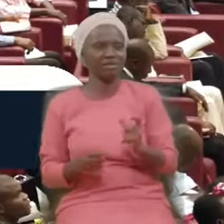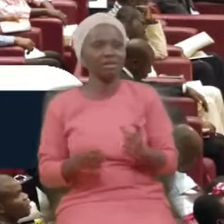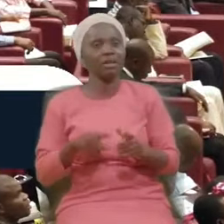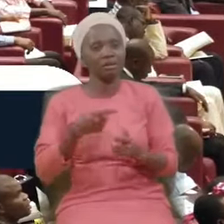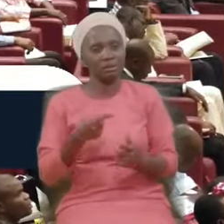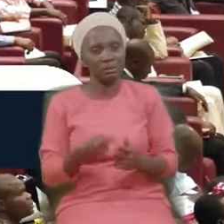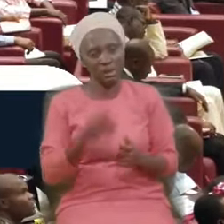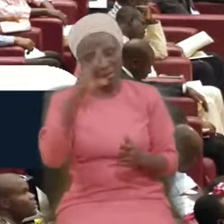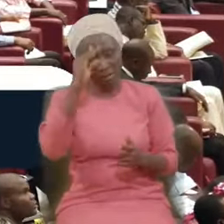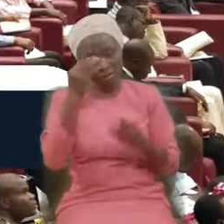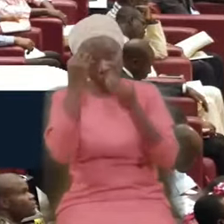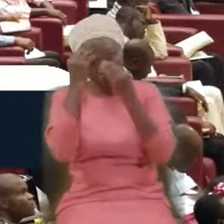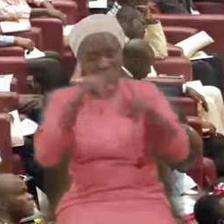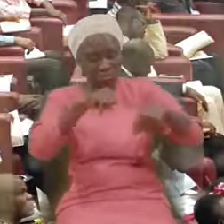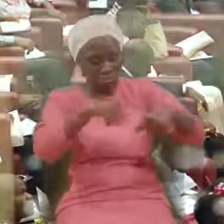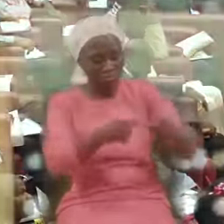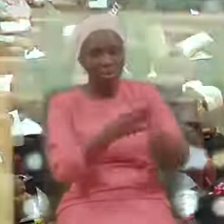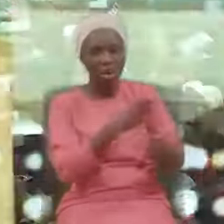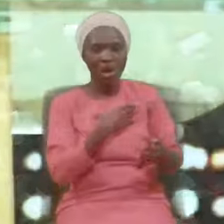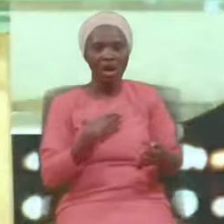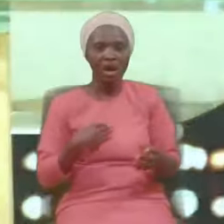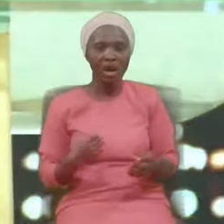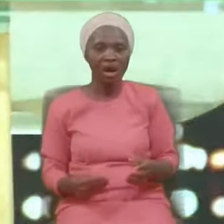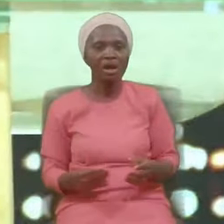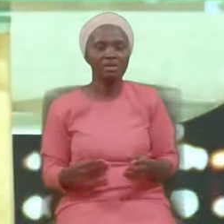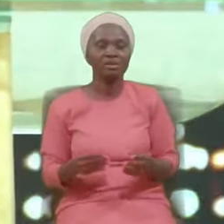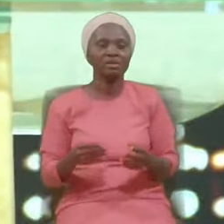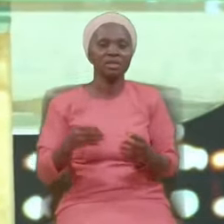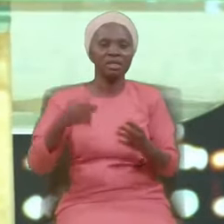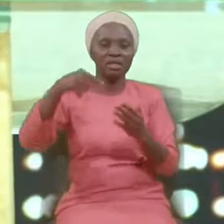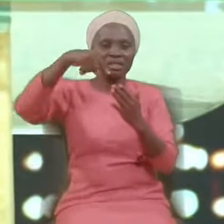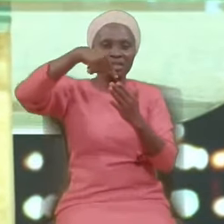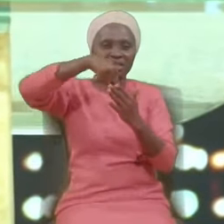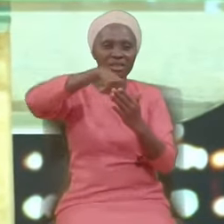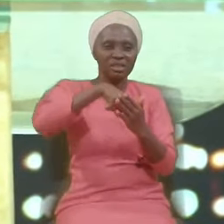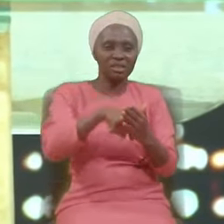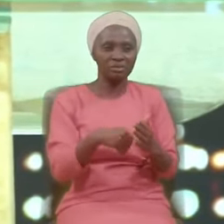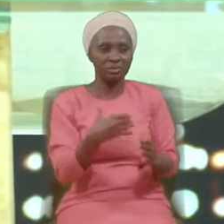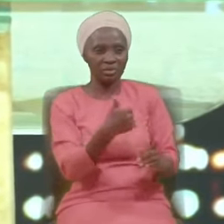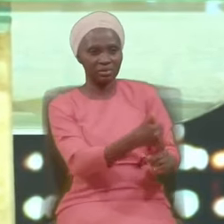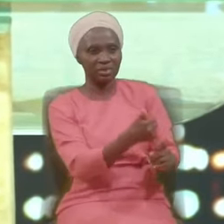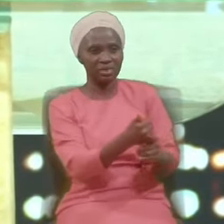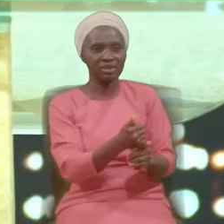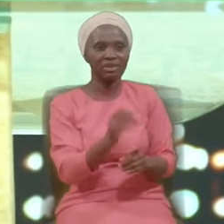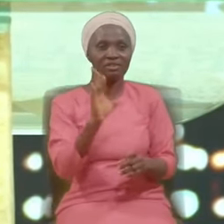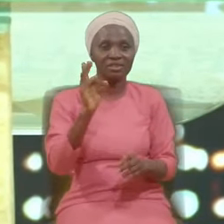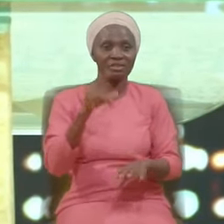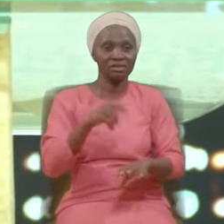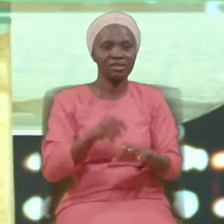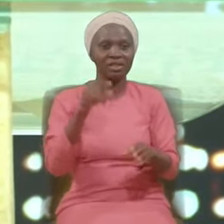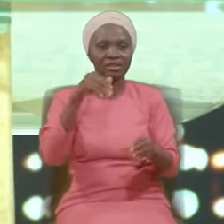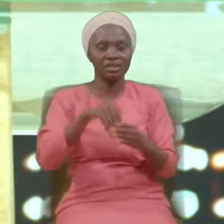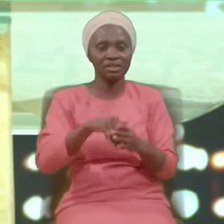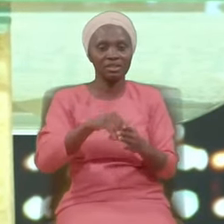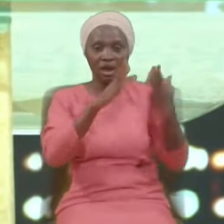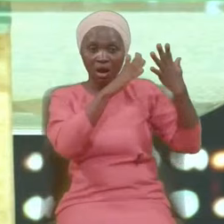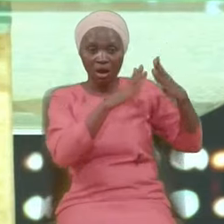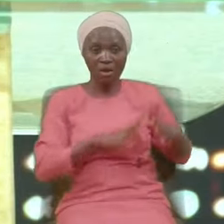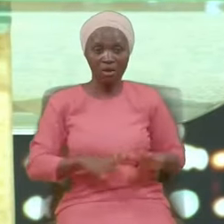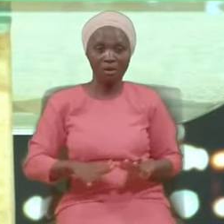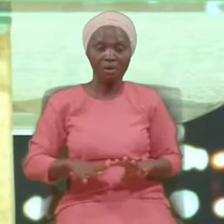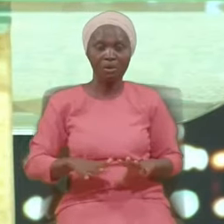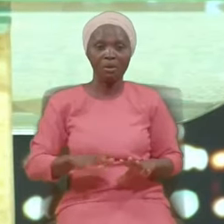7 times in Jordan, according to the saying of the man of God. And his flesh